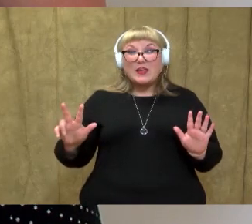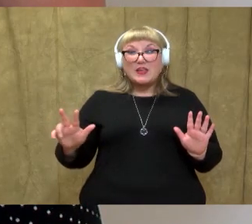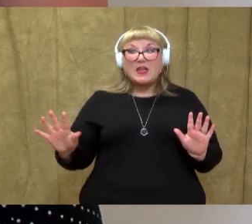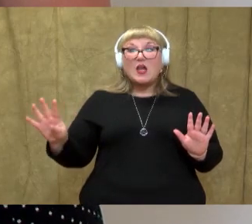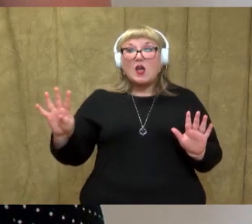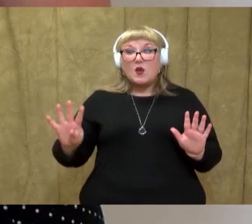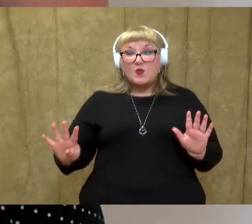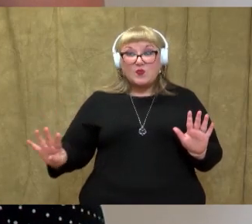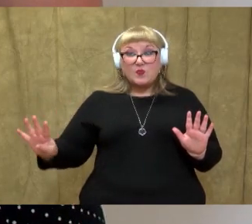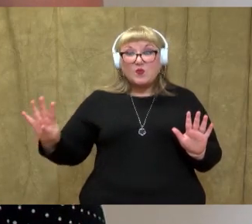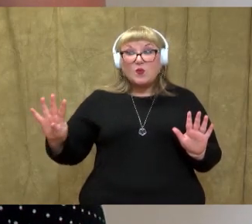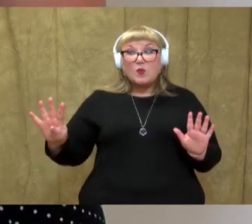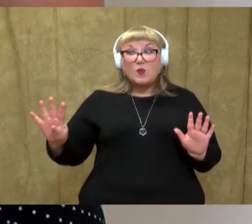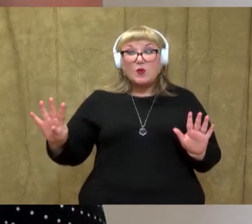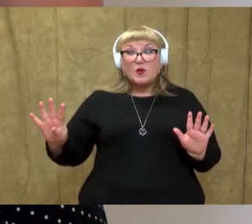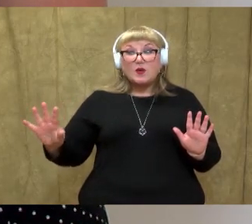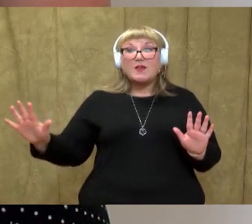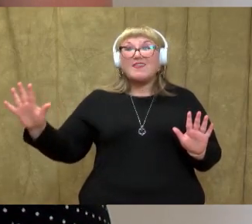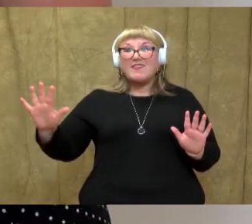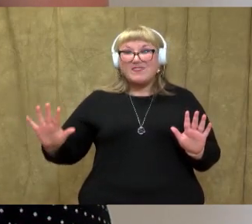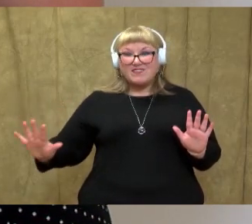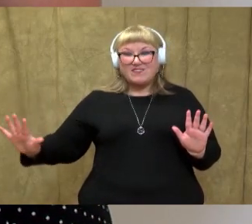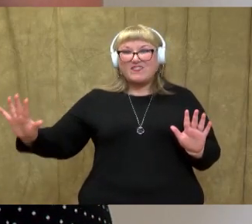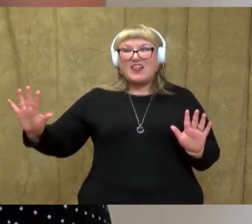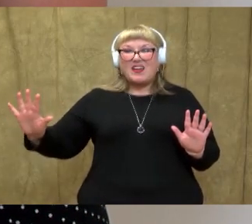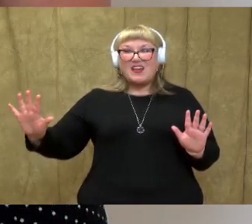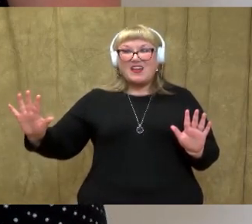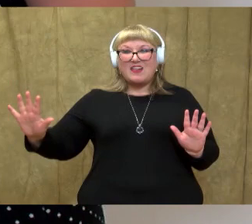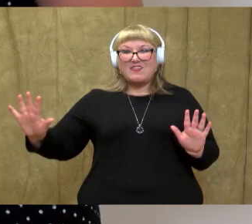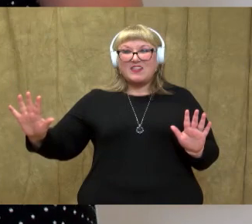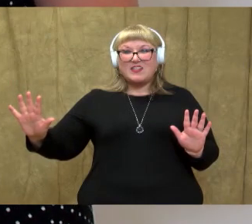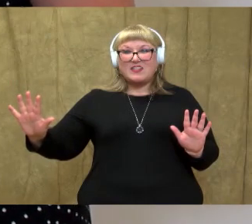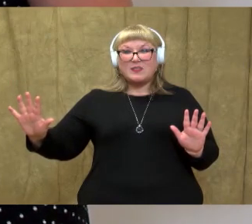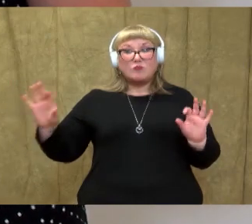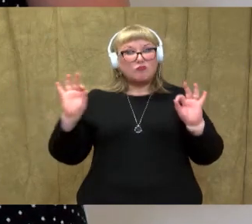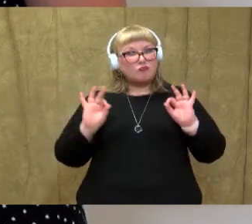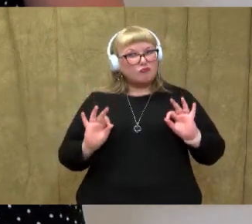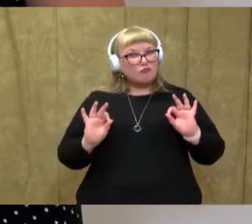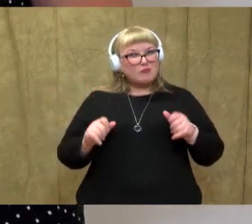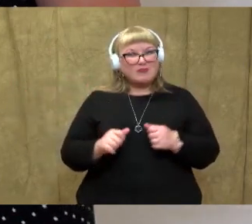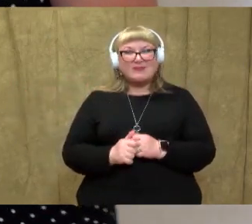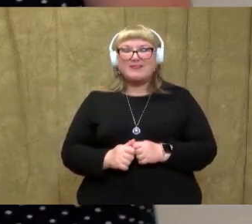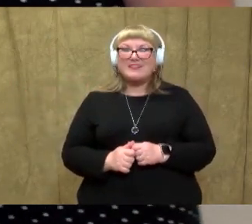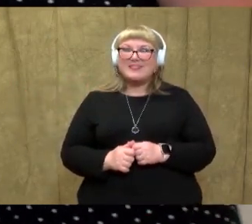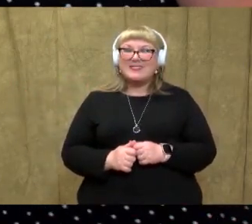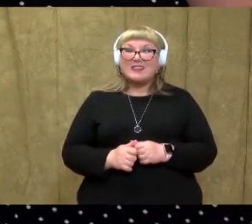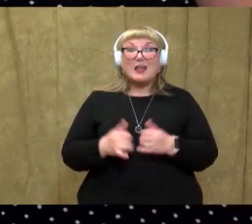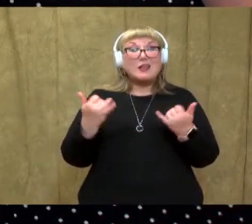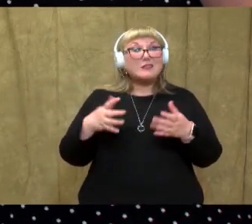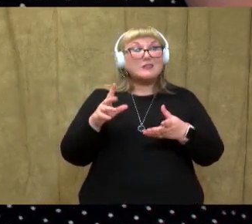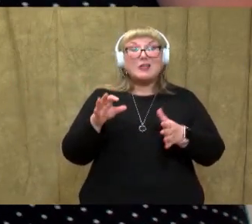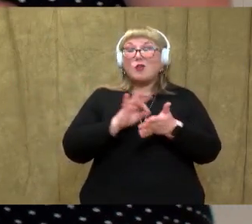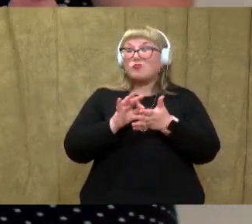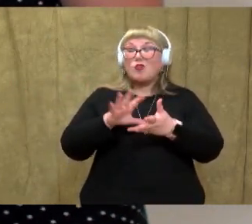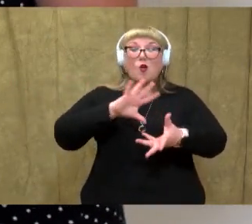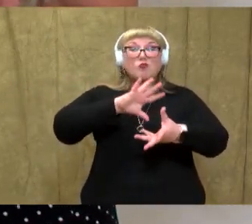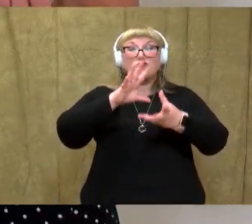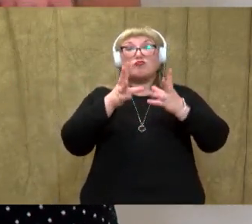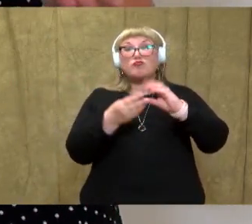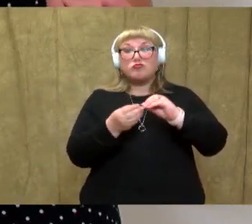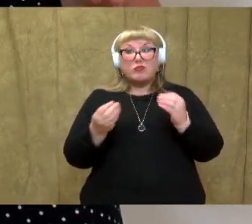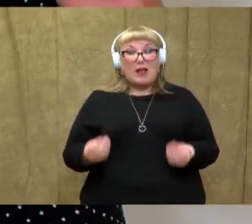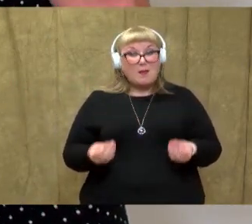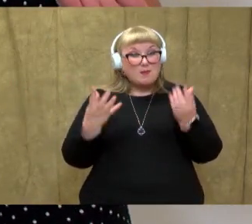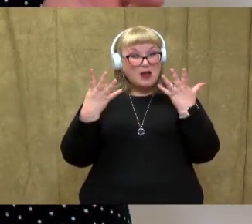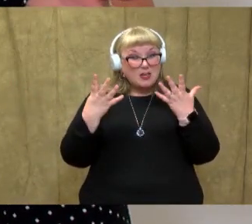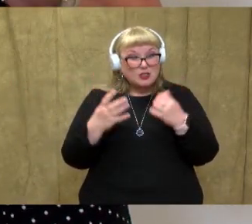3, 4, 5. So now let's count all of our vegetables all together